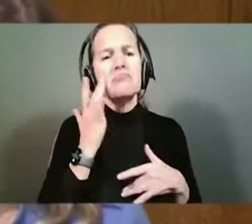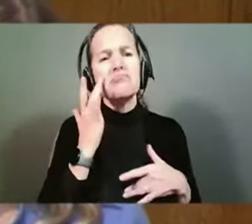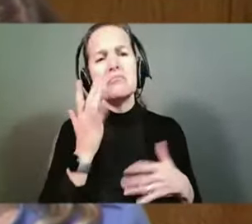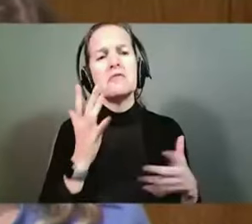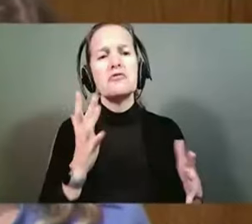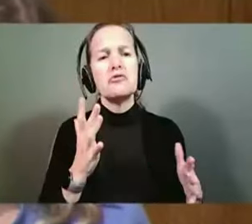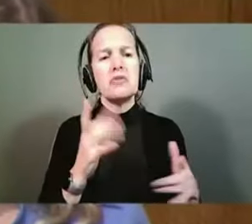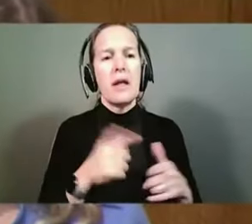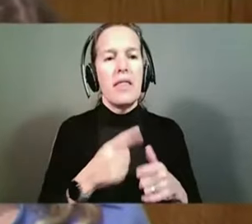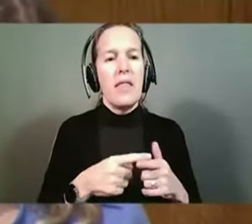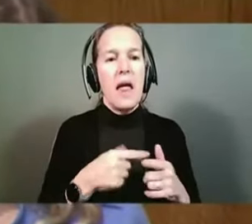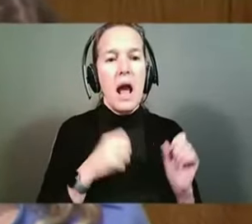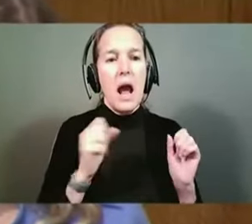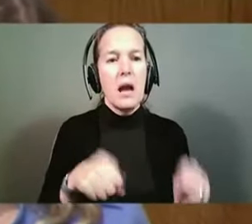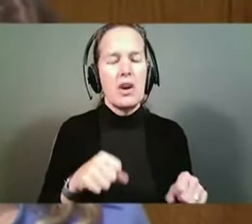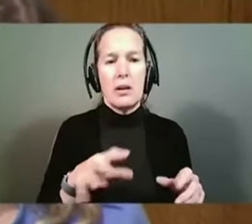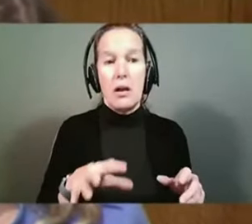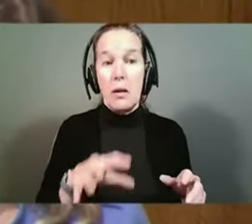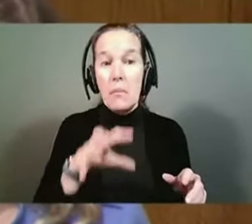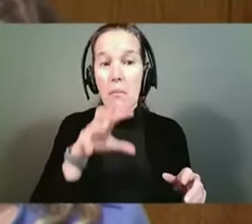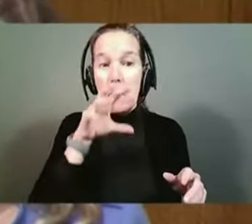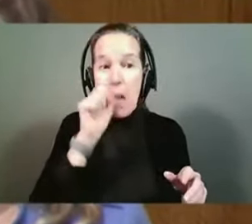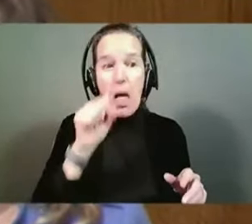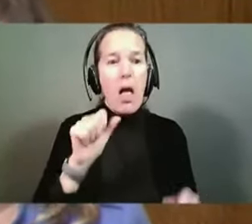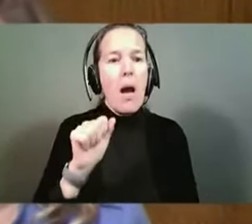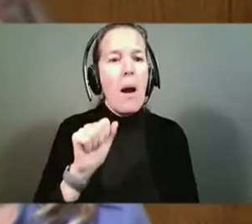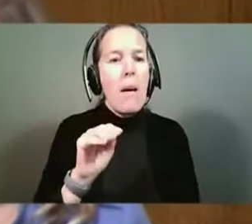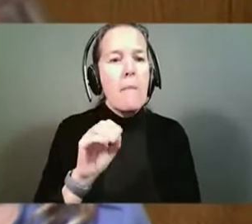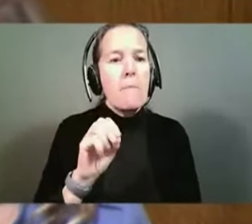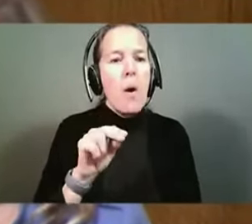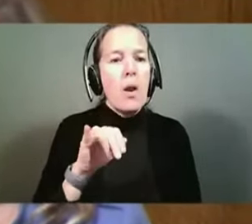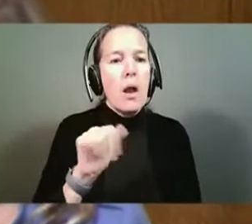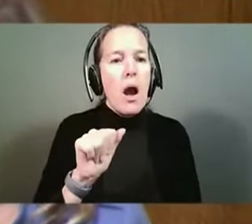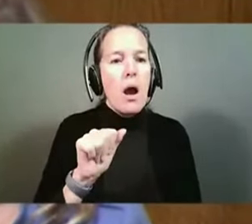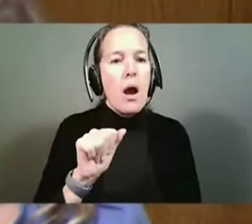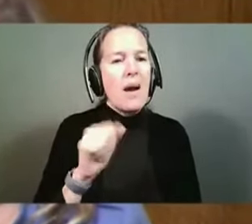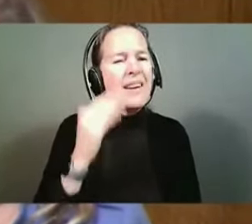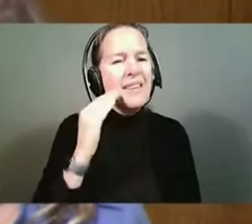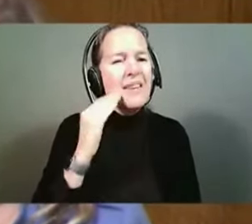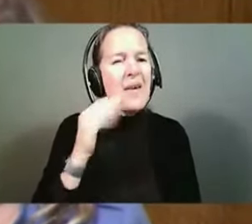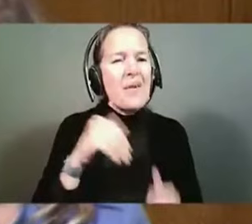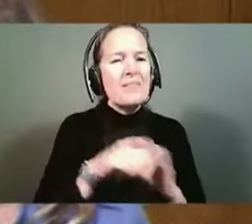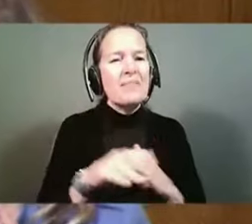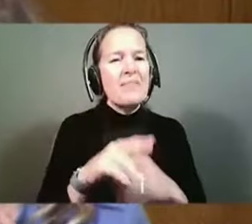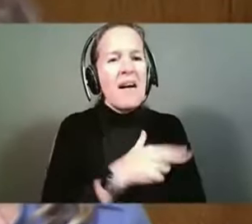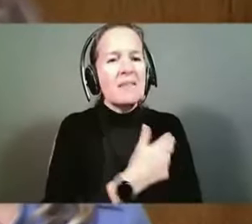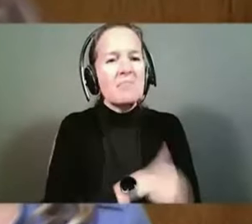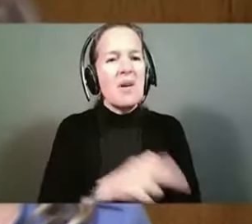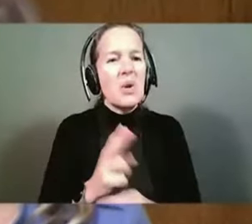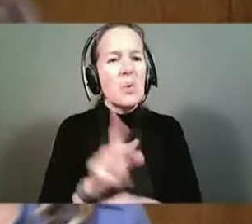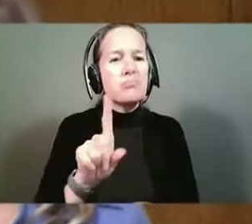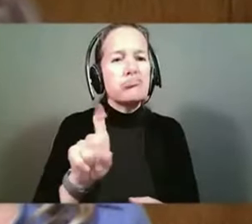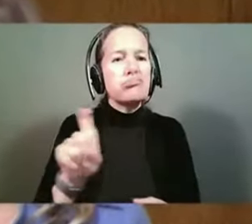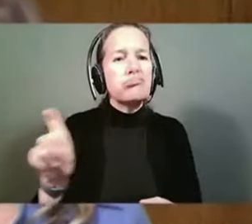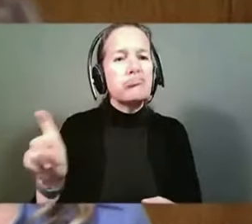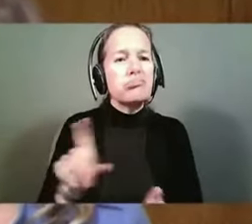smell ammonia. And I'd walk into a hospital where they were using it to clean a place, and whoa, it just powered